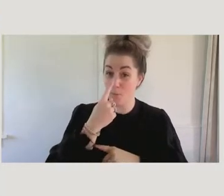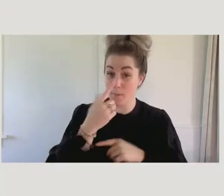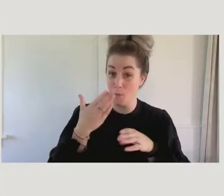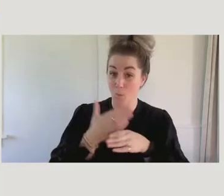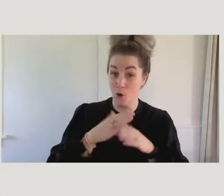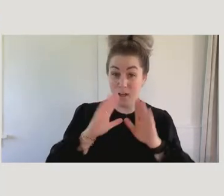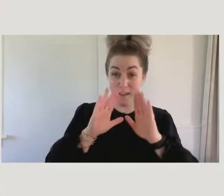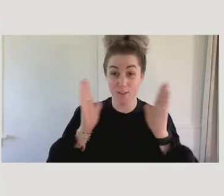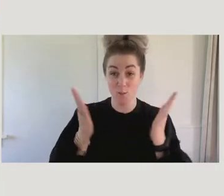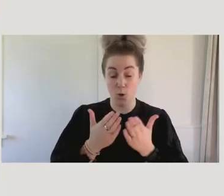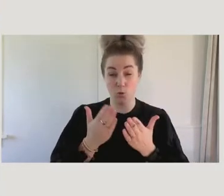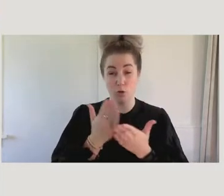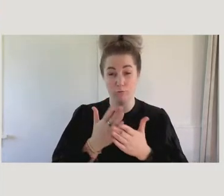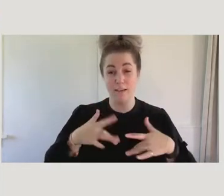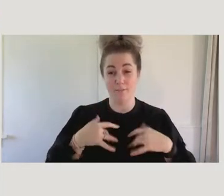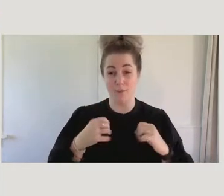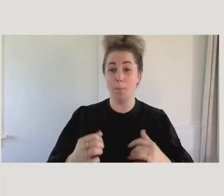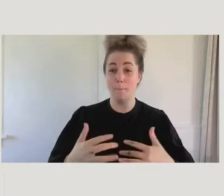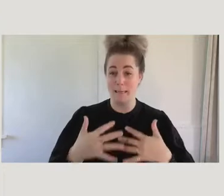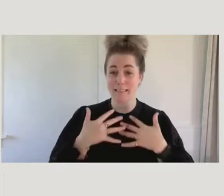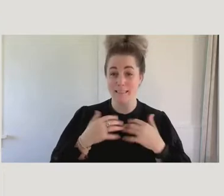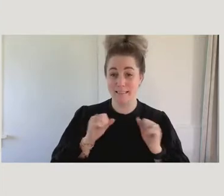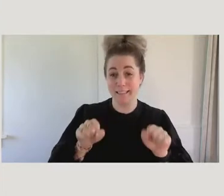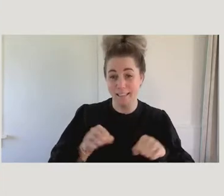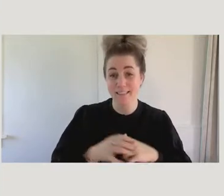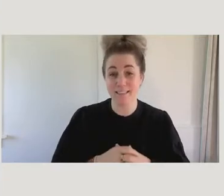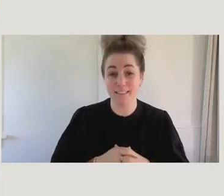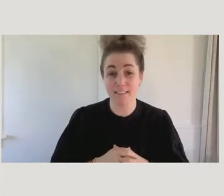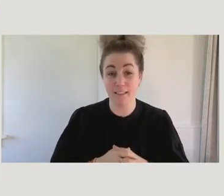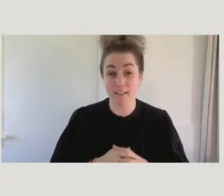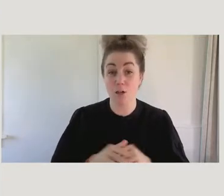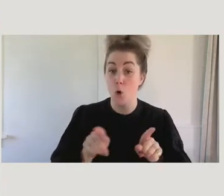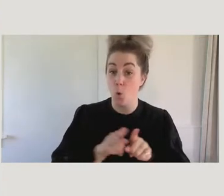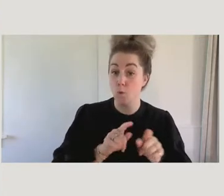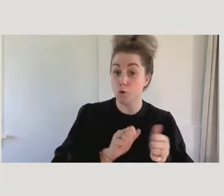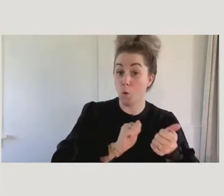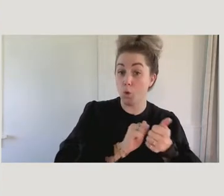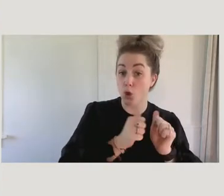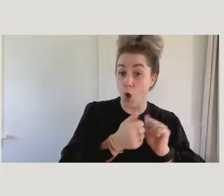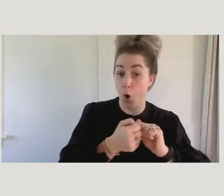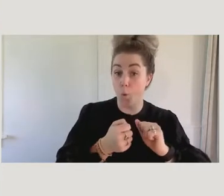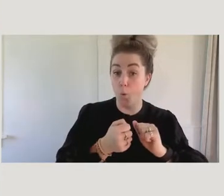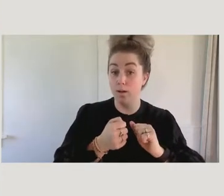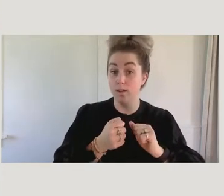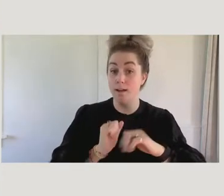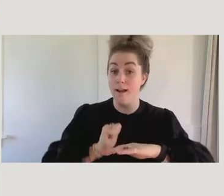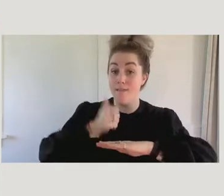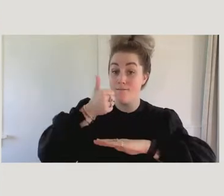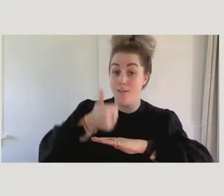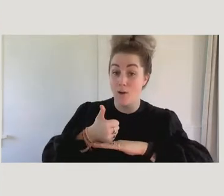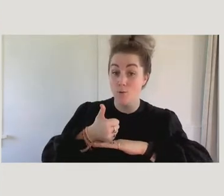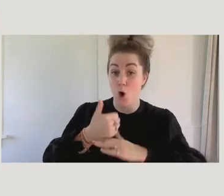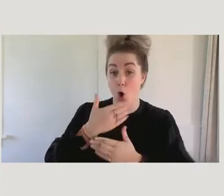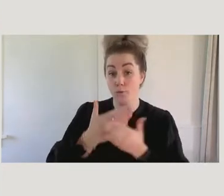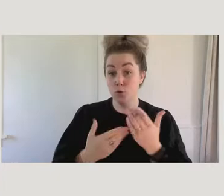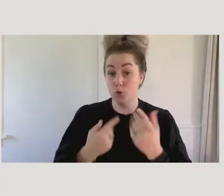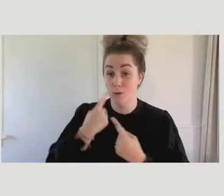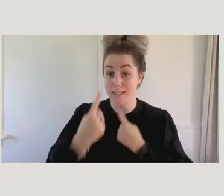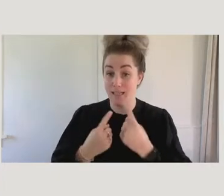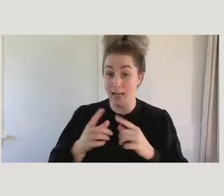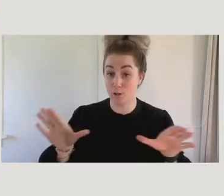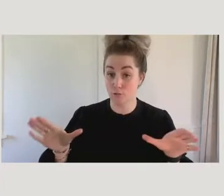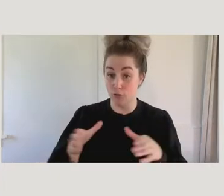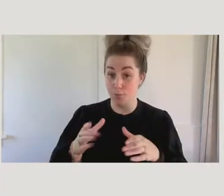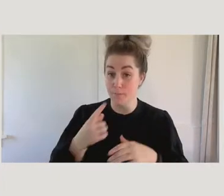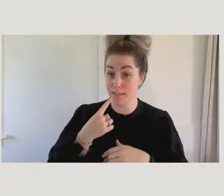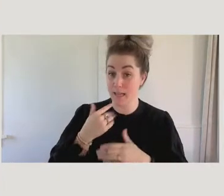world so I am blessed I am also the co-founder of a storytelling Collective that tells